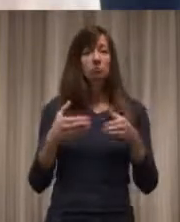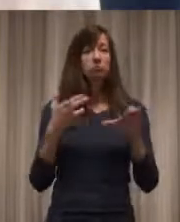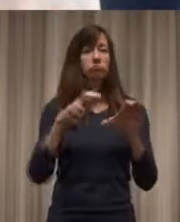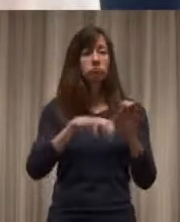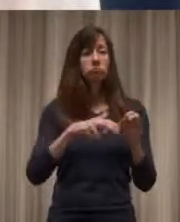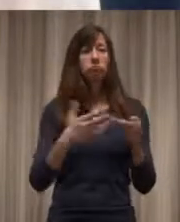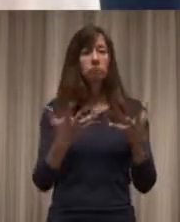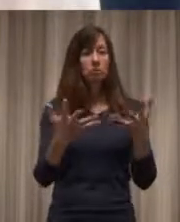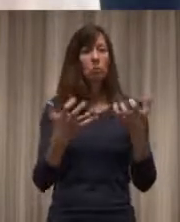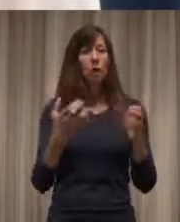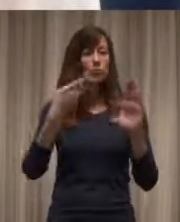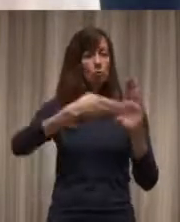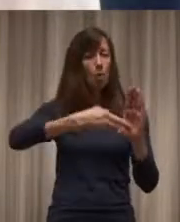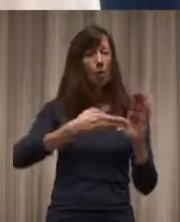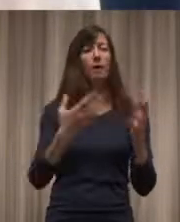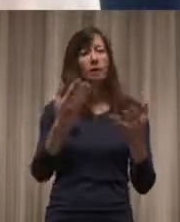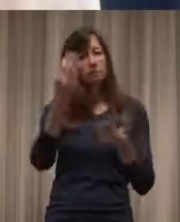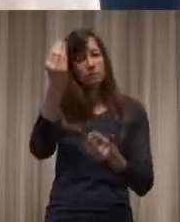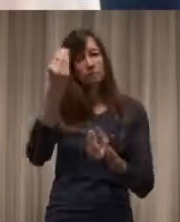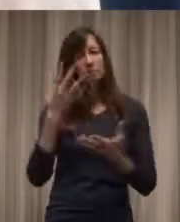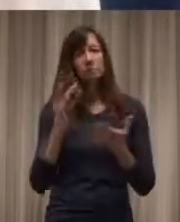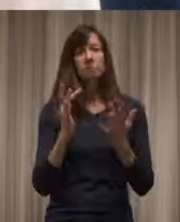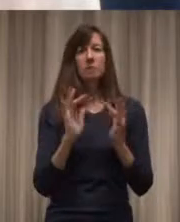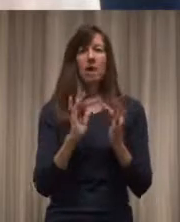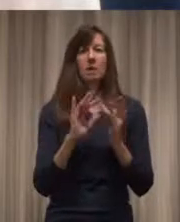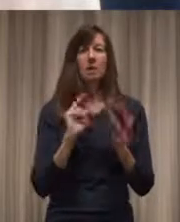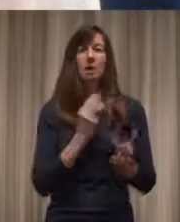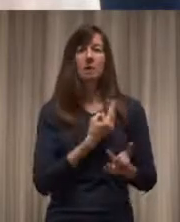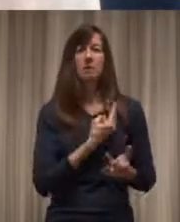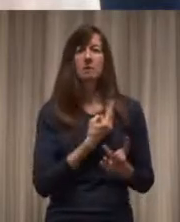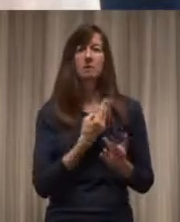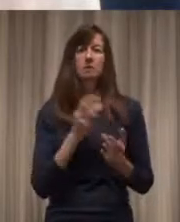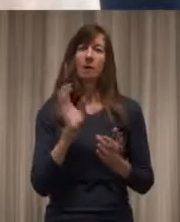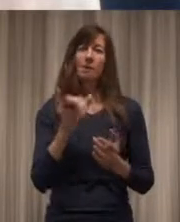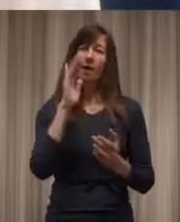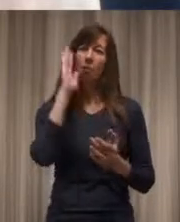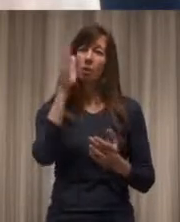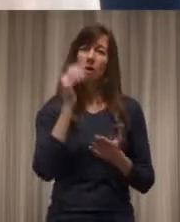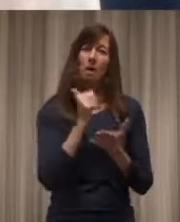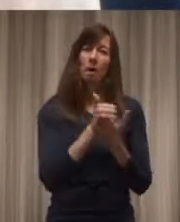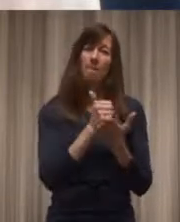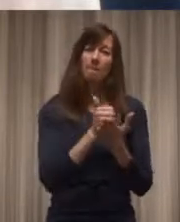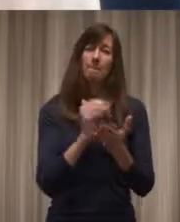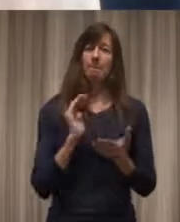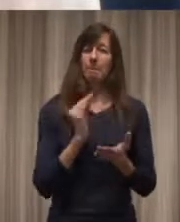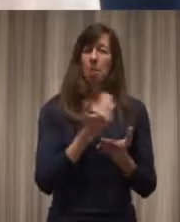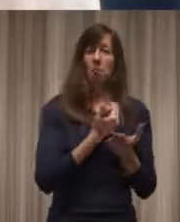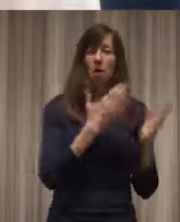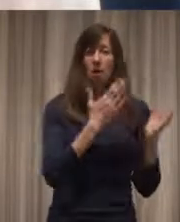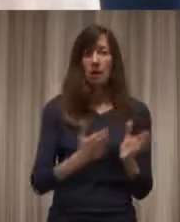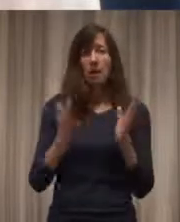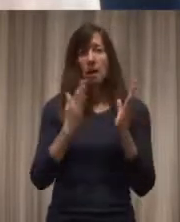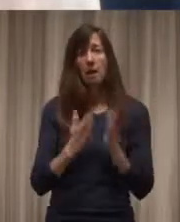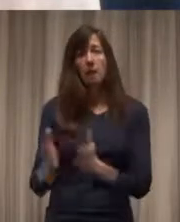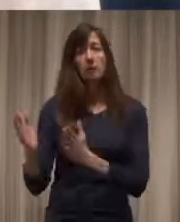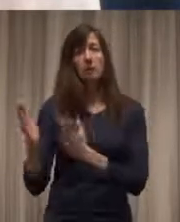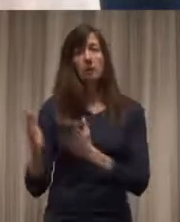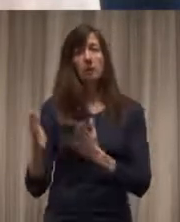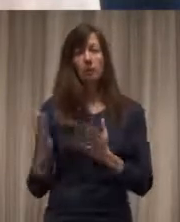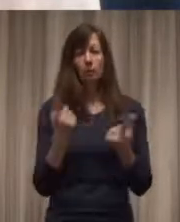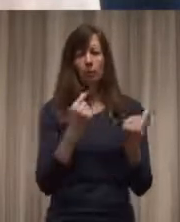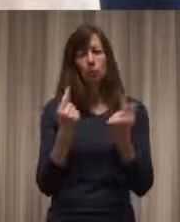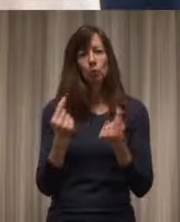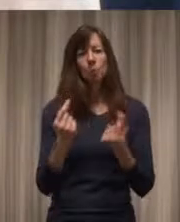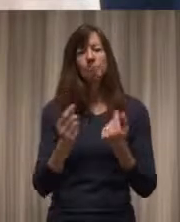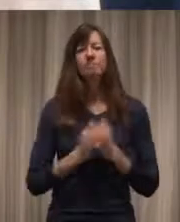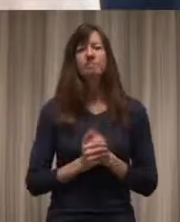the logistics of how we're distributing the vaccine and our plan, but it's also to make sure that those folks understand